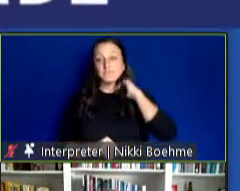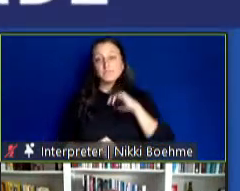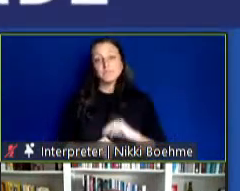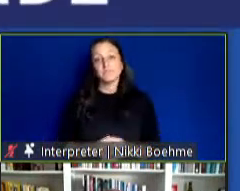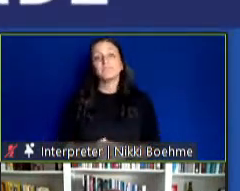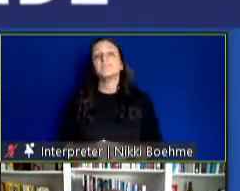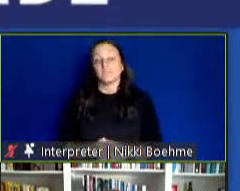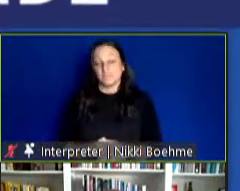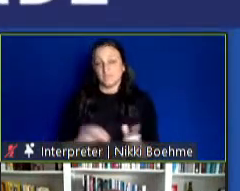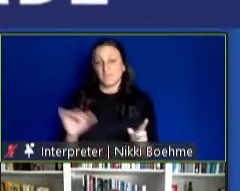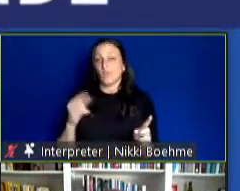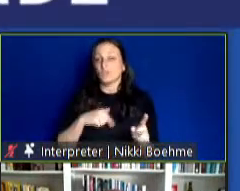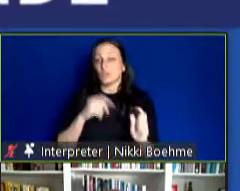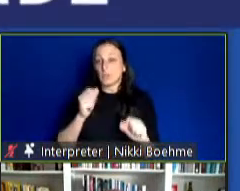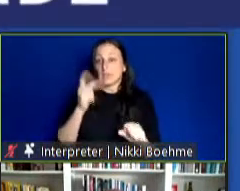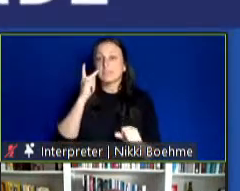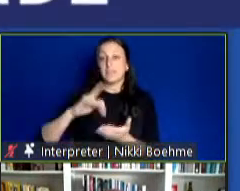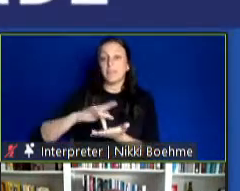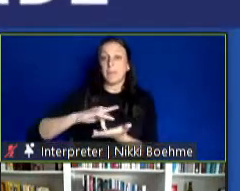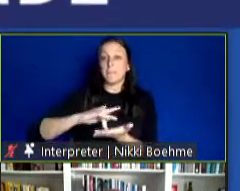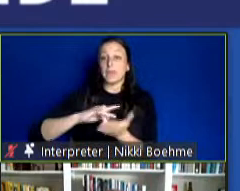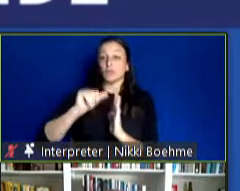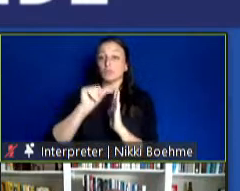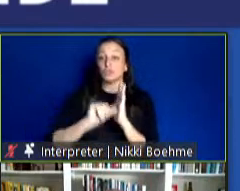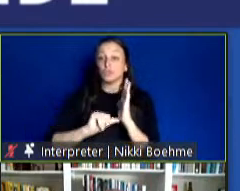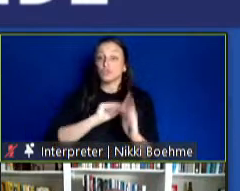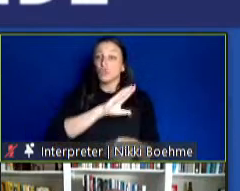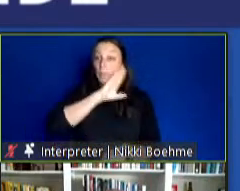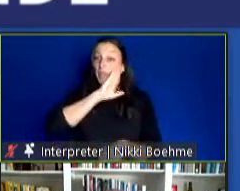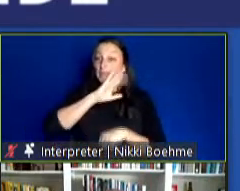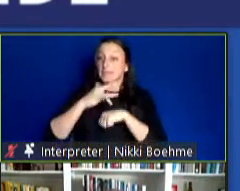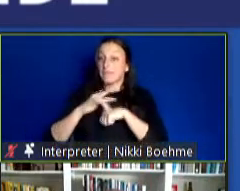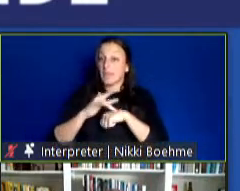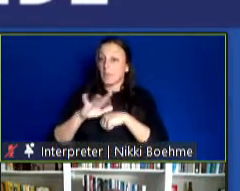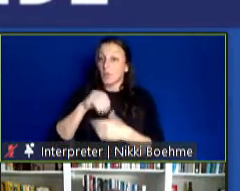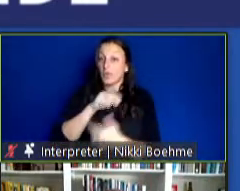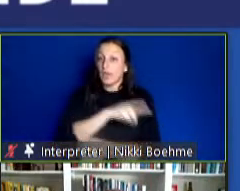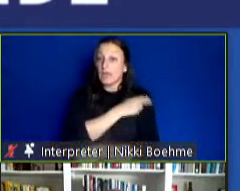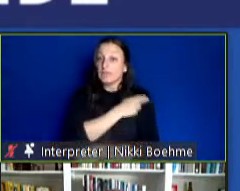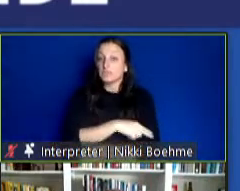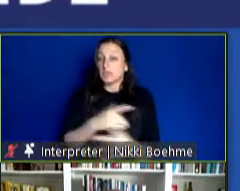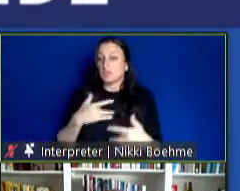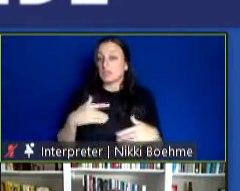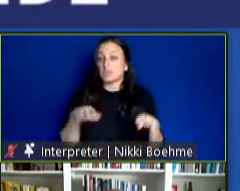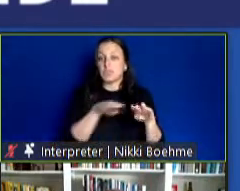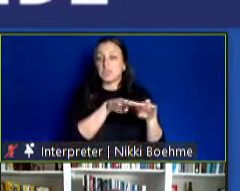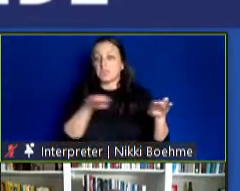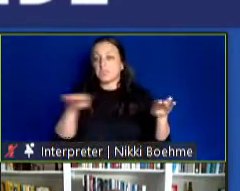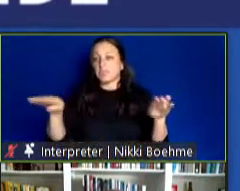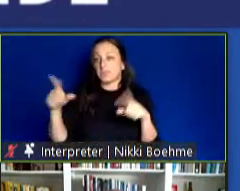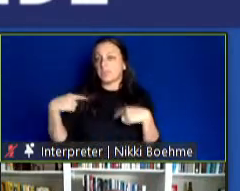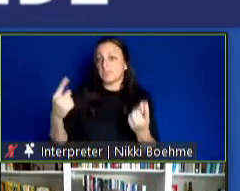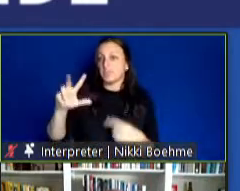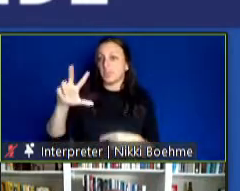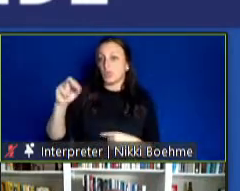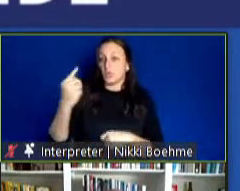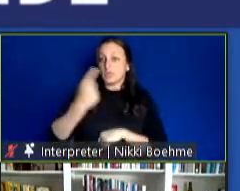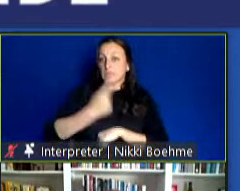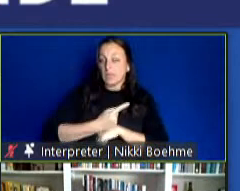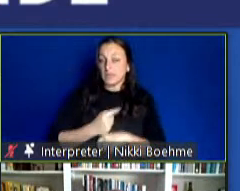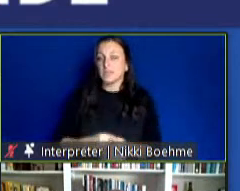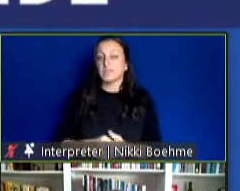we can see here our medical surgical beds, which actually have been very flat over the course of the last 30 days.